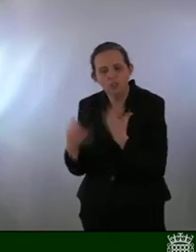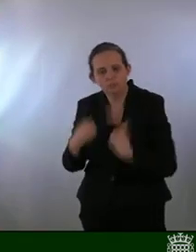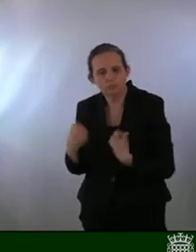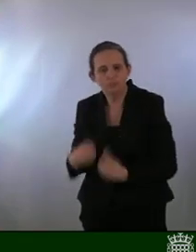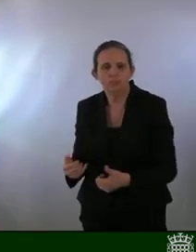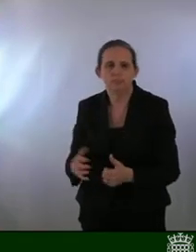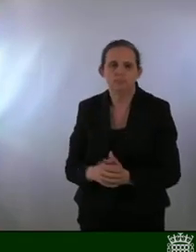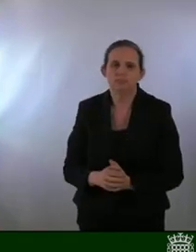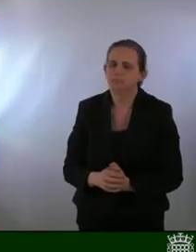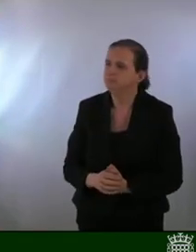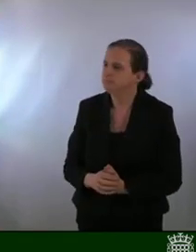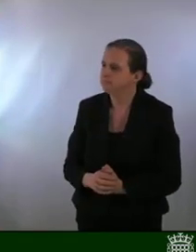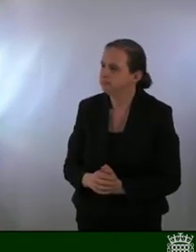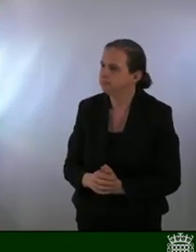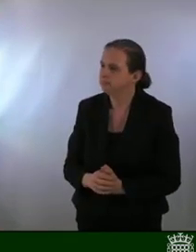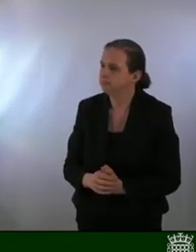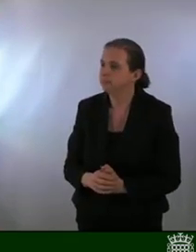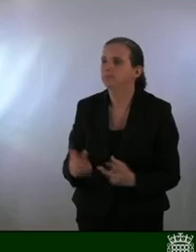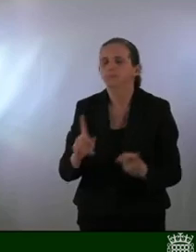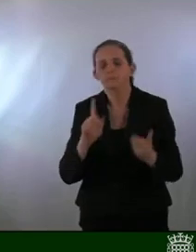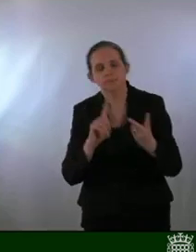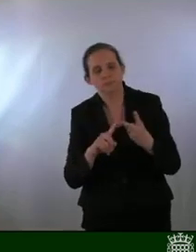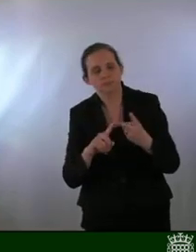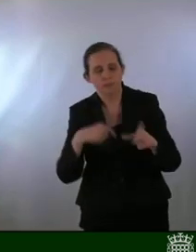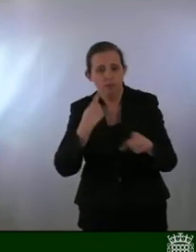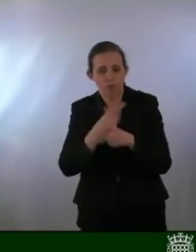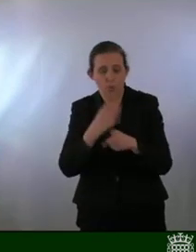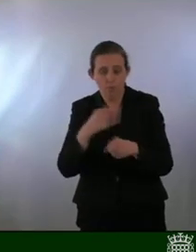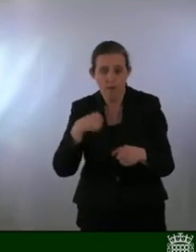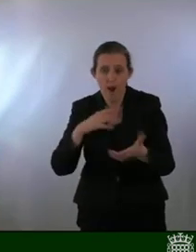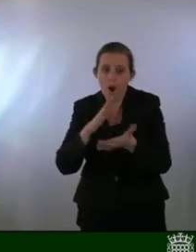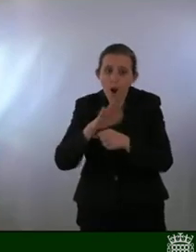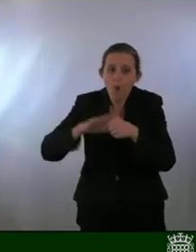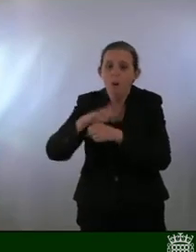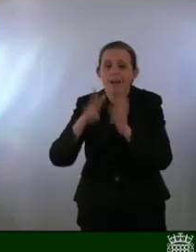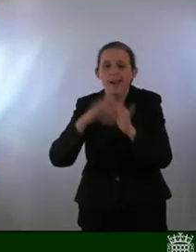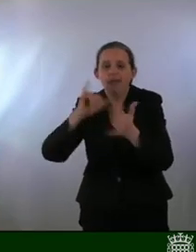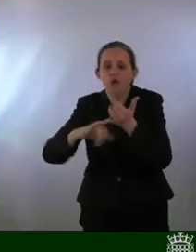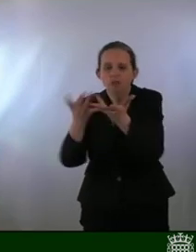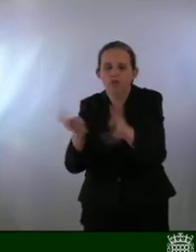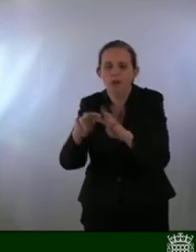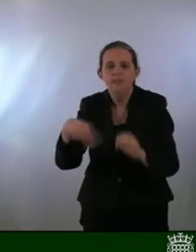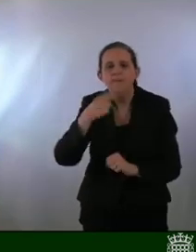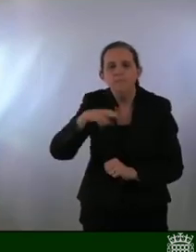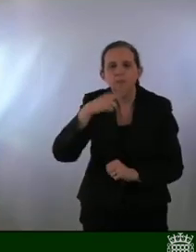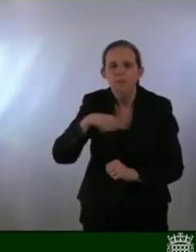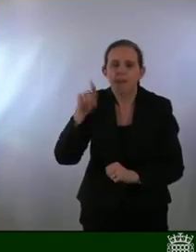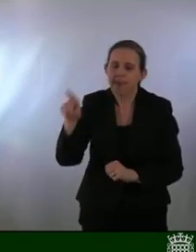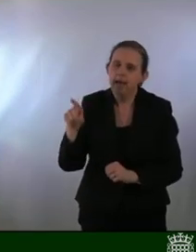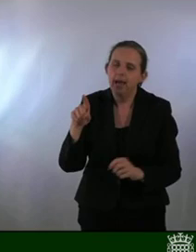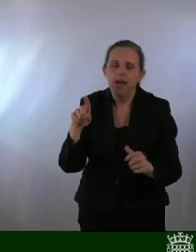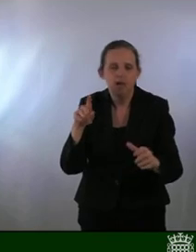Johnson. Thank you, Mr. Speaker. In talking to my local trust this afternoon, they're doing everything they can to prepare for the potential surge